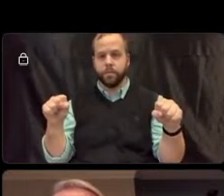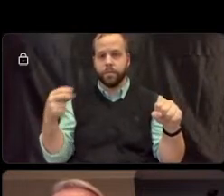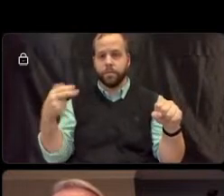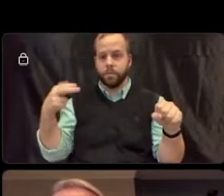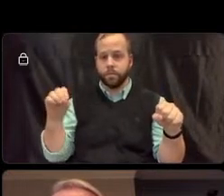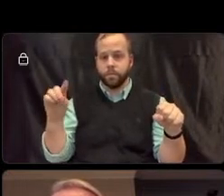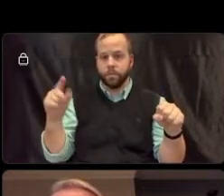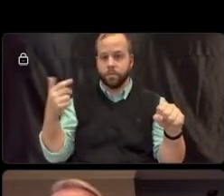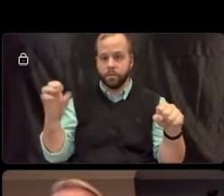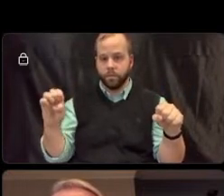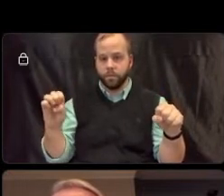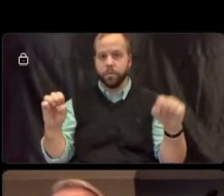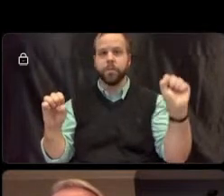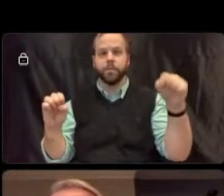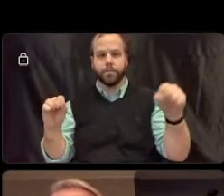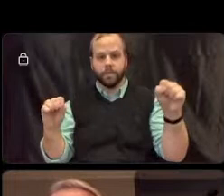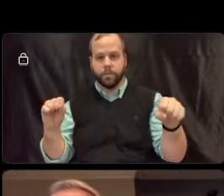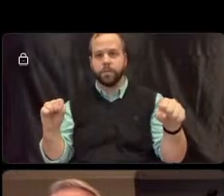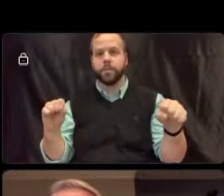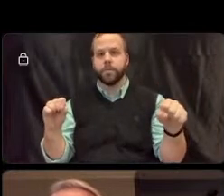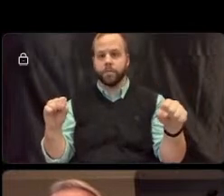Hodge? Yes.